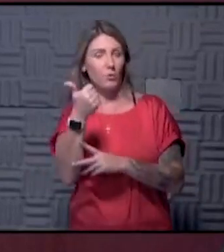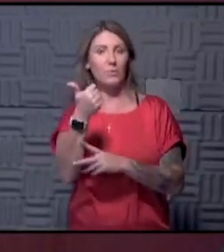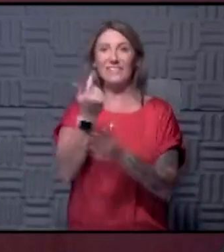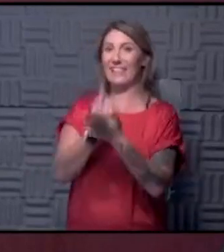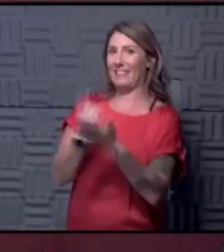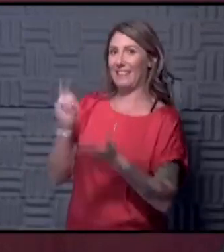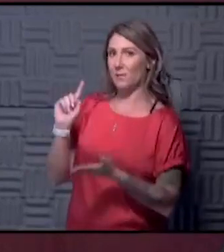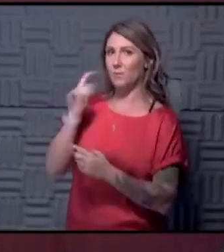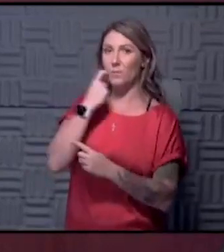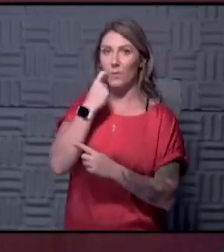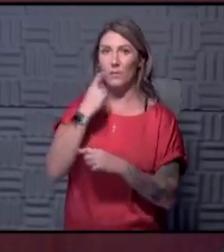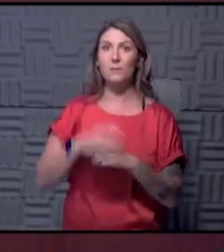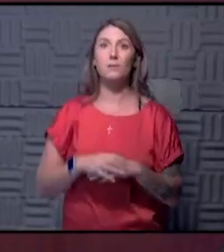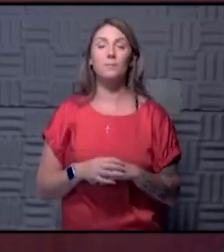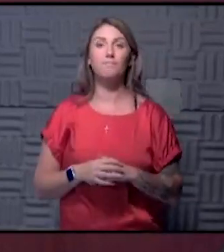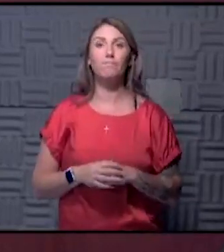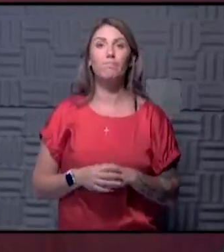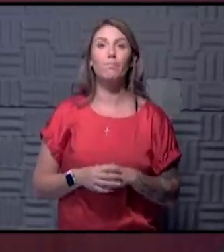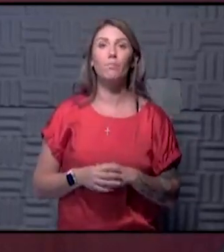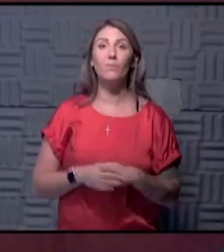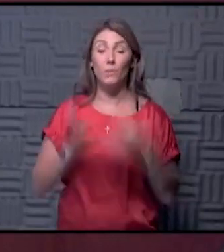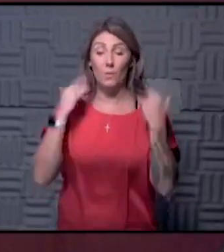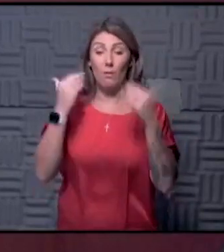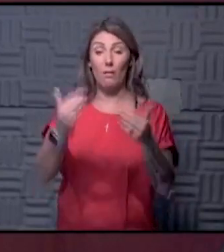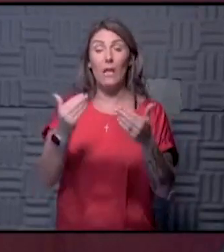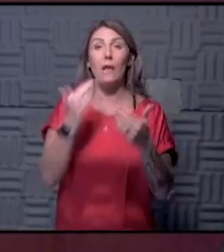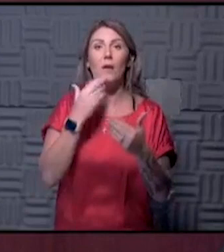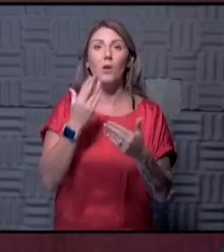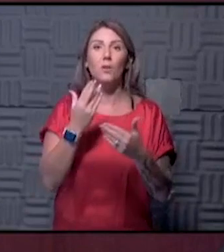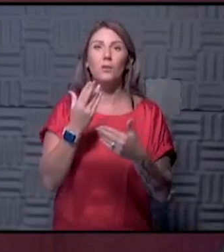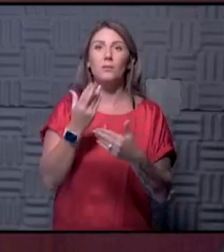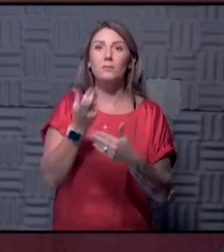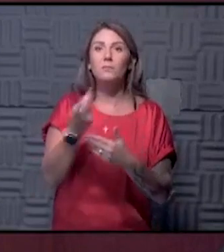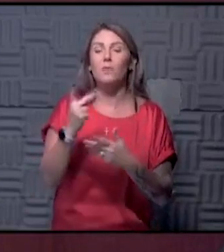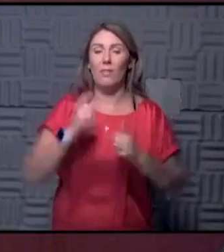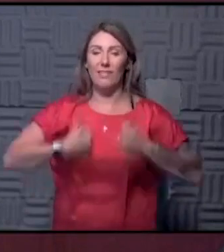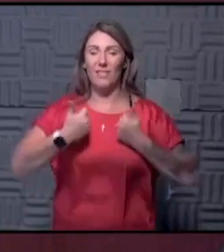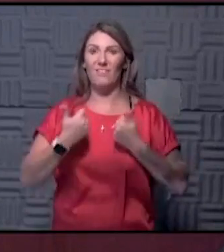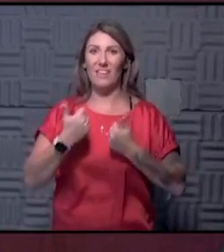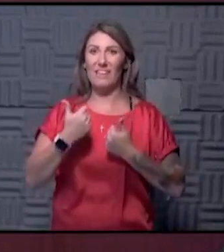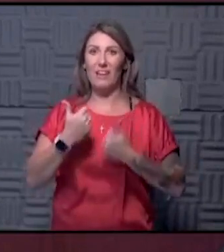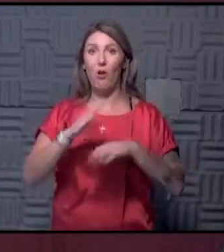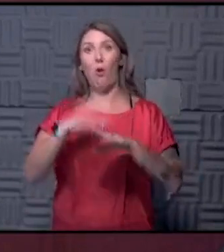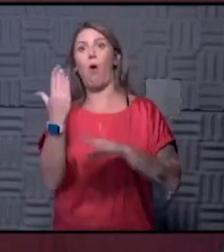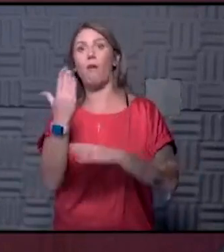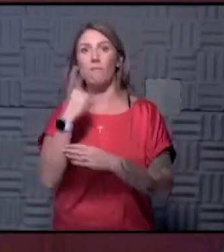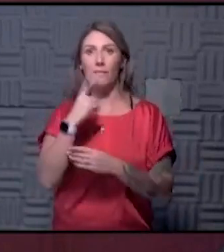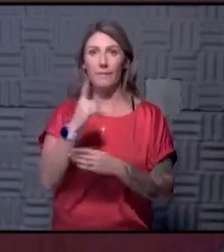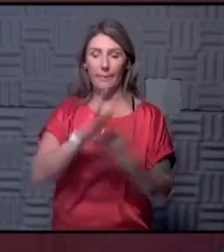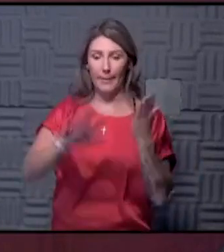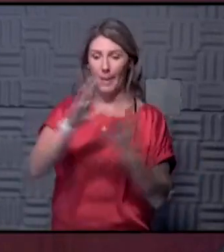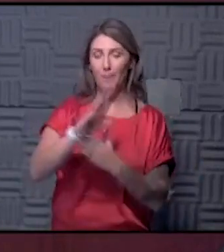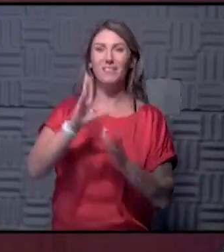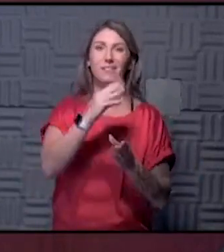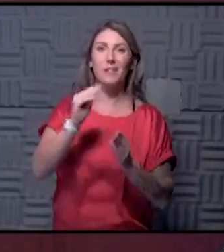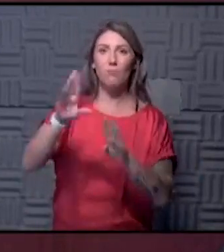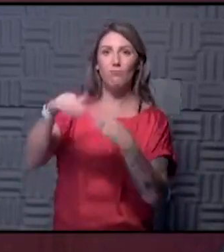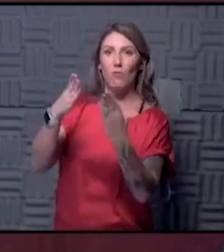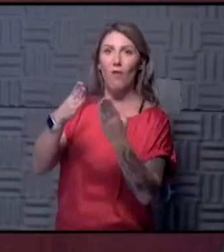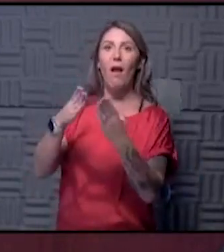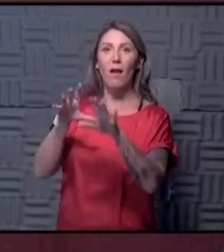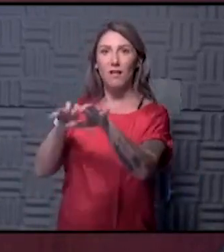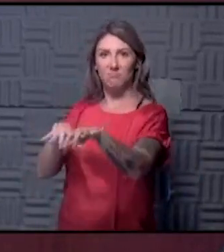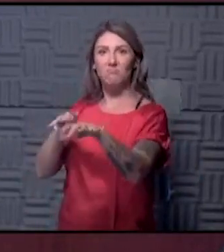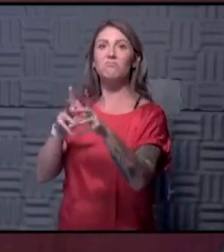week to allow some of the off-campus people to have access to that as well. And of course, we provide food for those